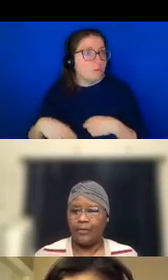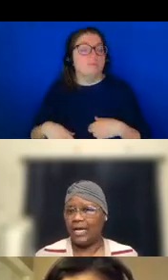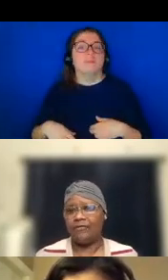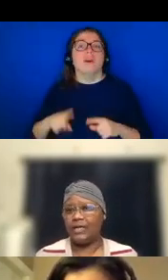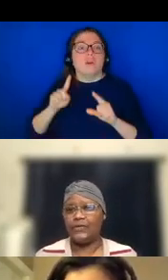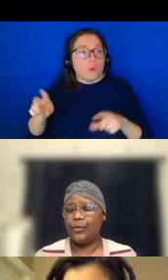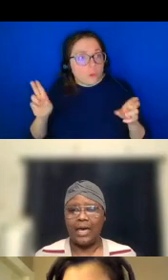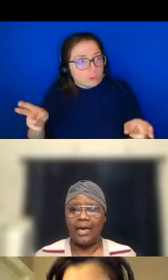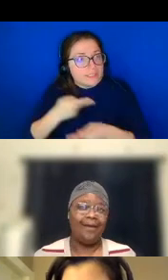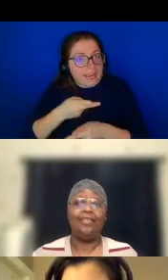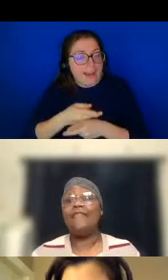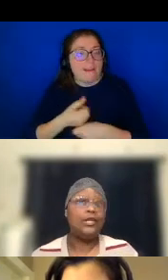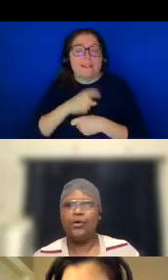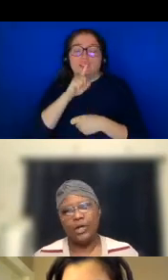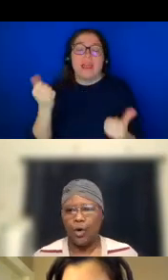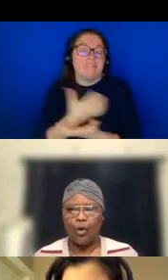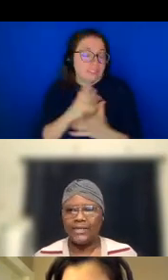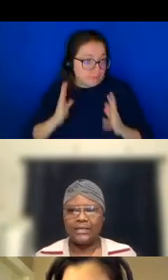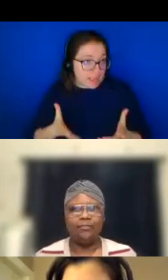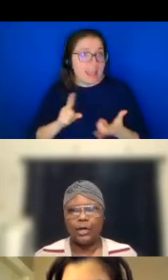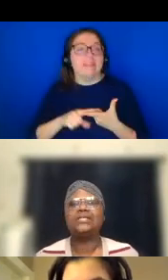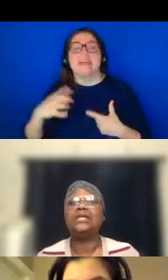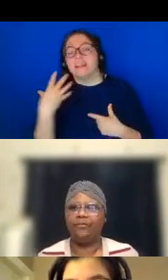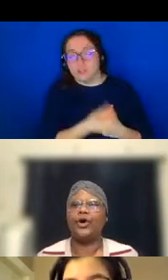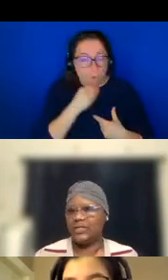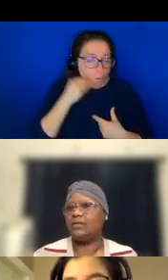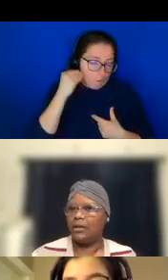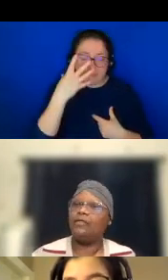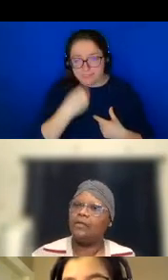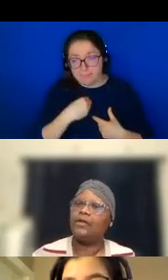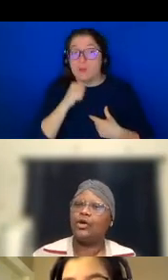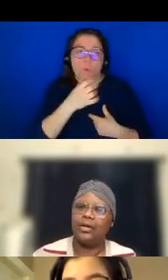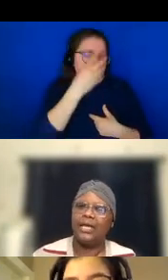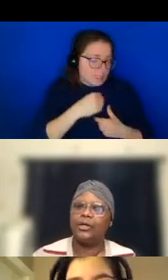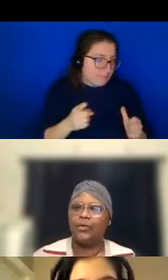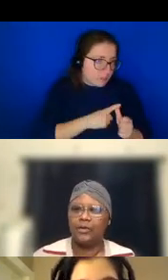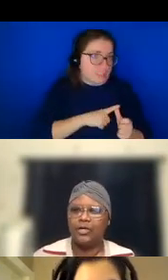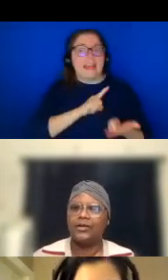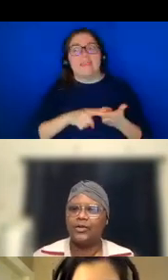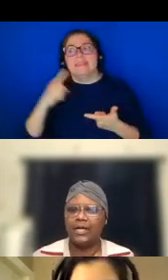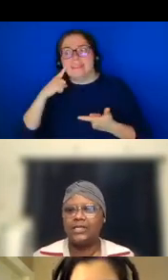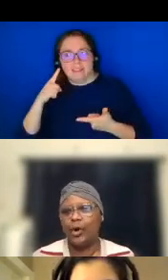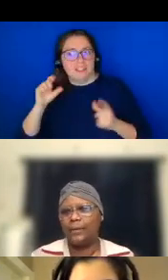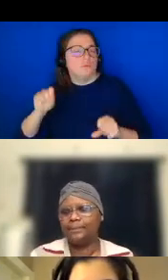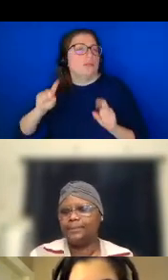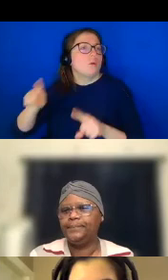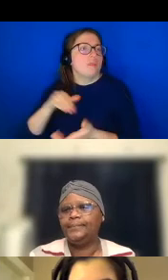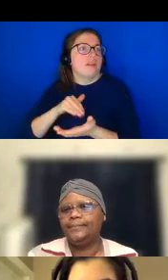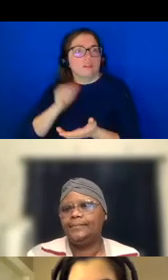sure that everything is okay, then you can go home and sleep. Don't sleep first and then think that you're going to be able to go to the doctor the next morning.